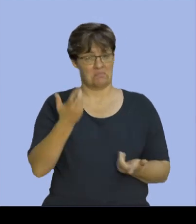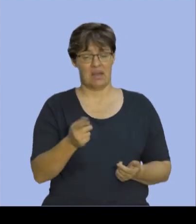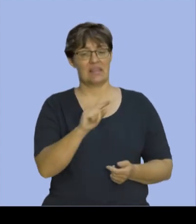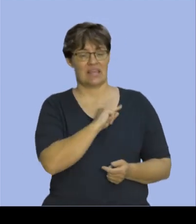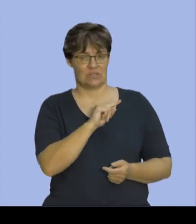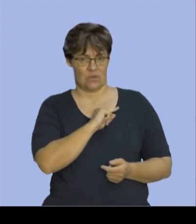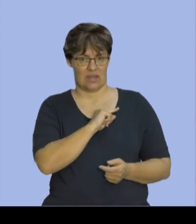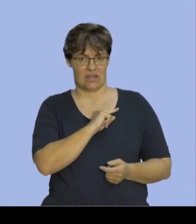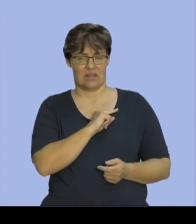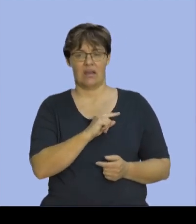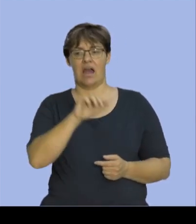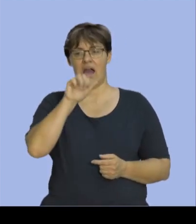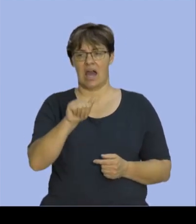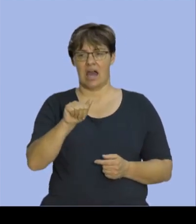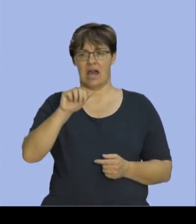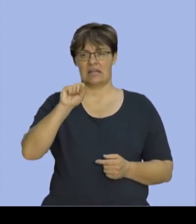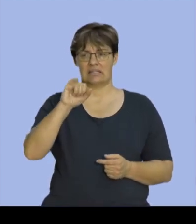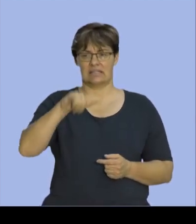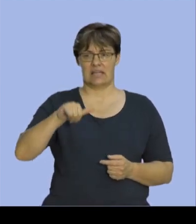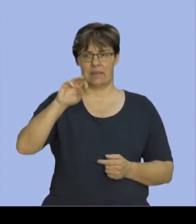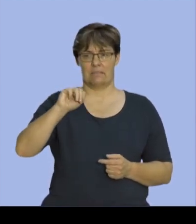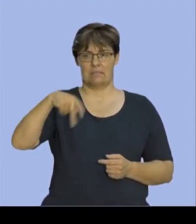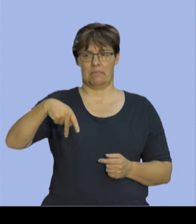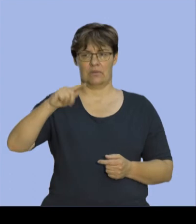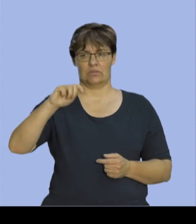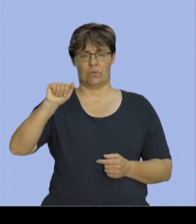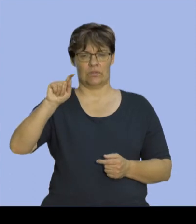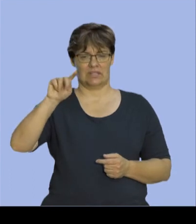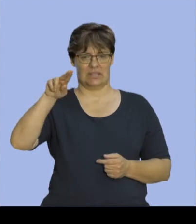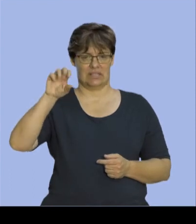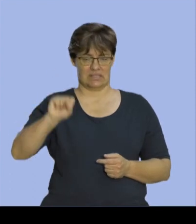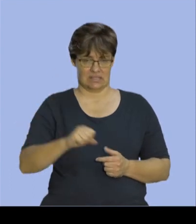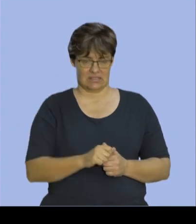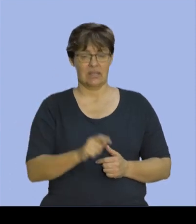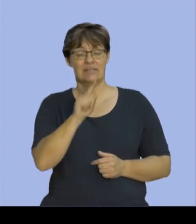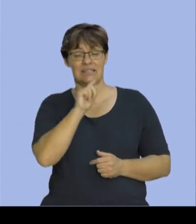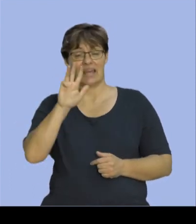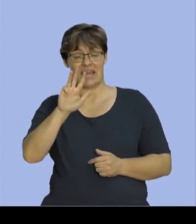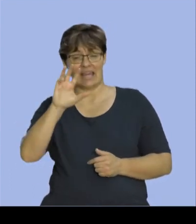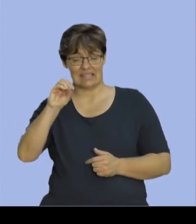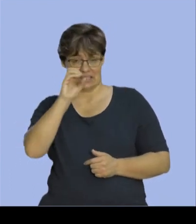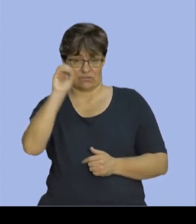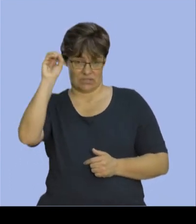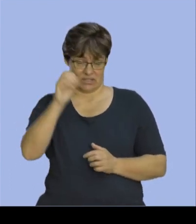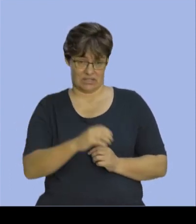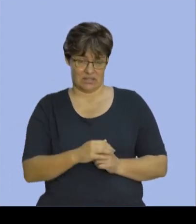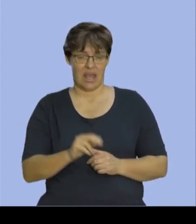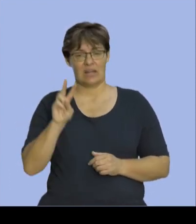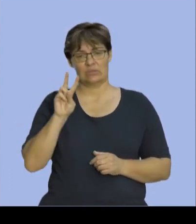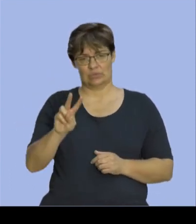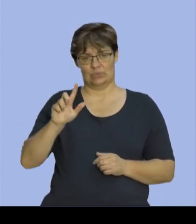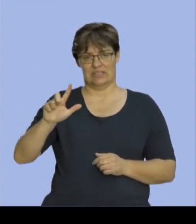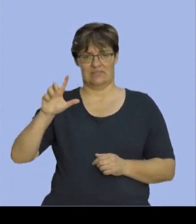at 90. Hence, we call this the asymptote. And the asymptote of this graph is at